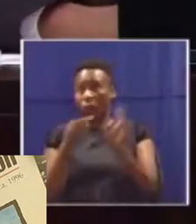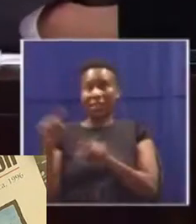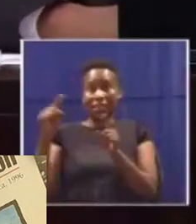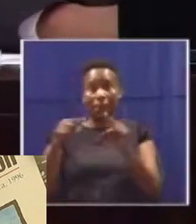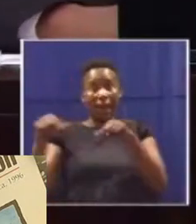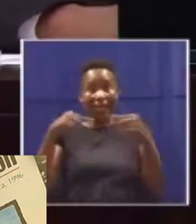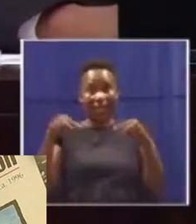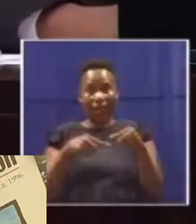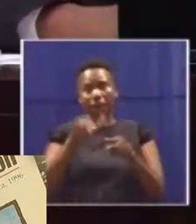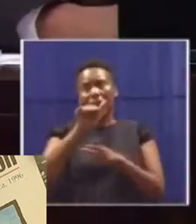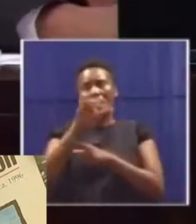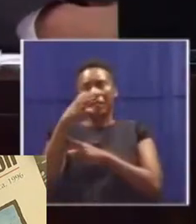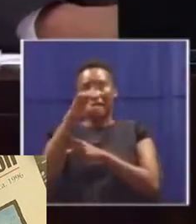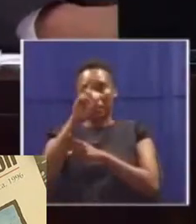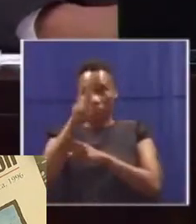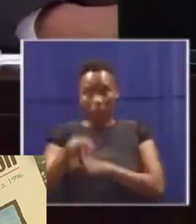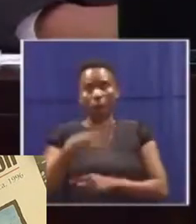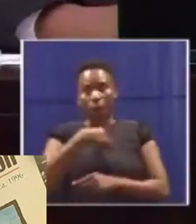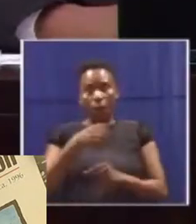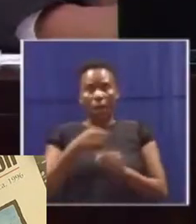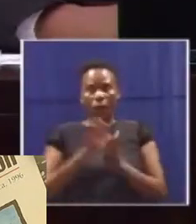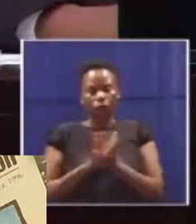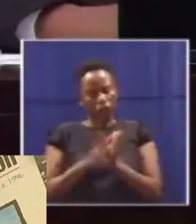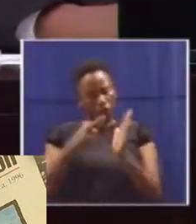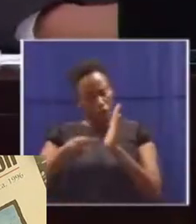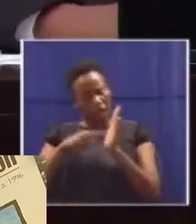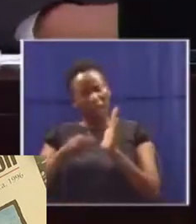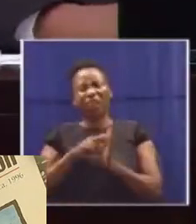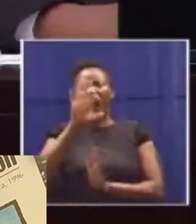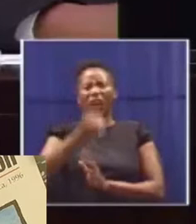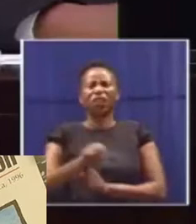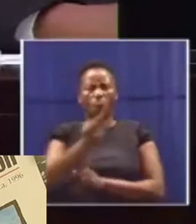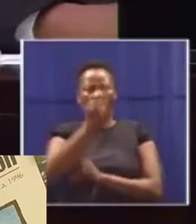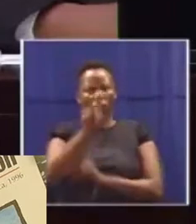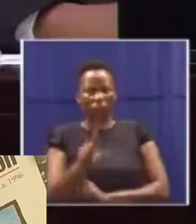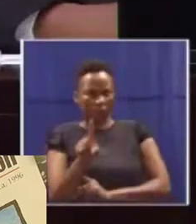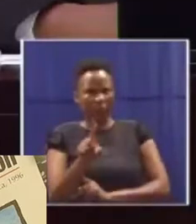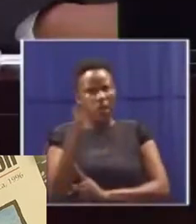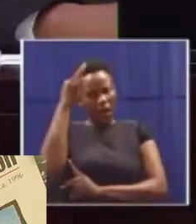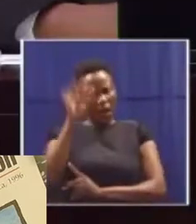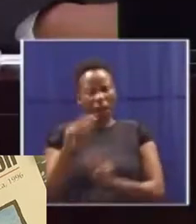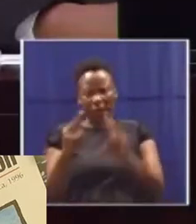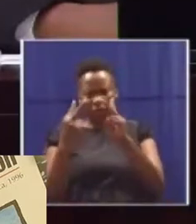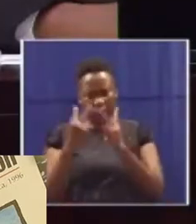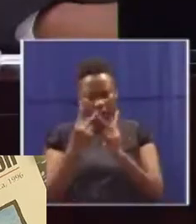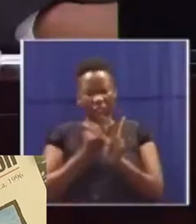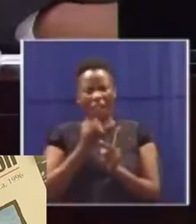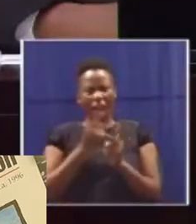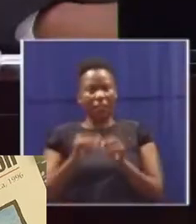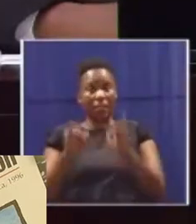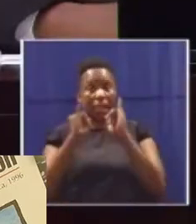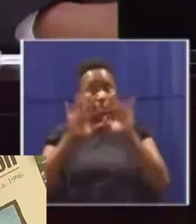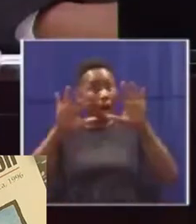the ACDP wants to reflect and ask the question, how does a government who views itself to be serious about the rights of